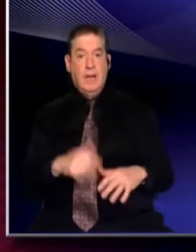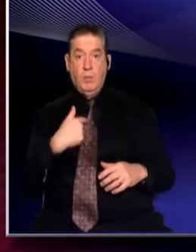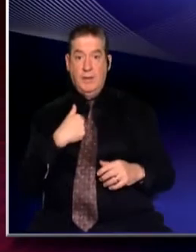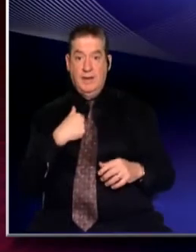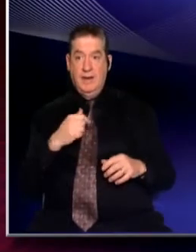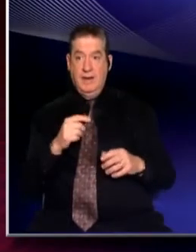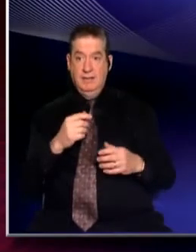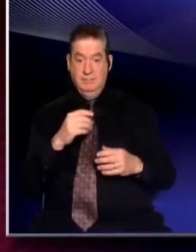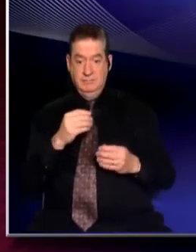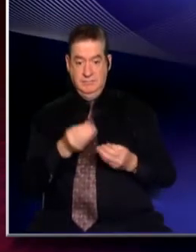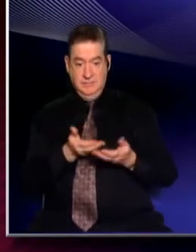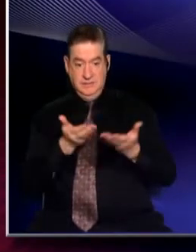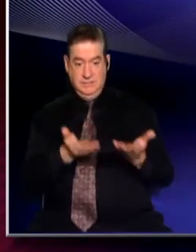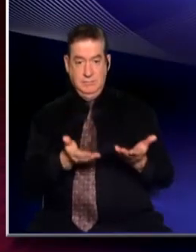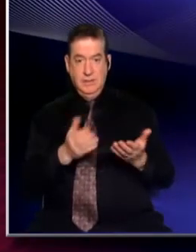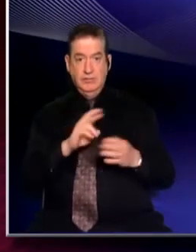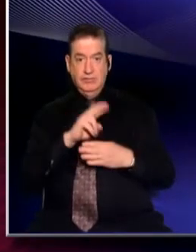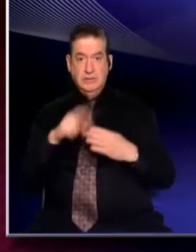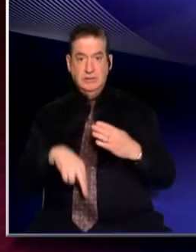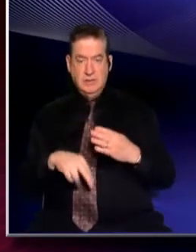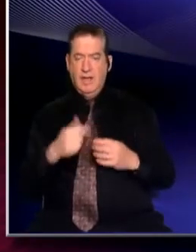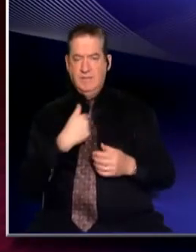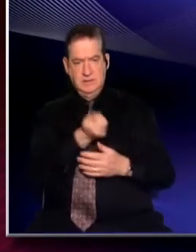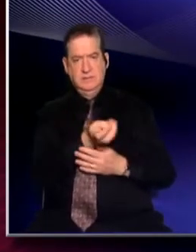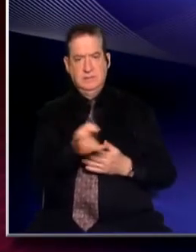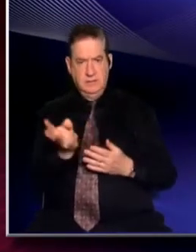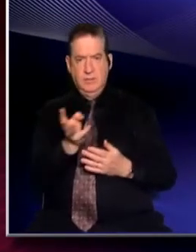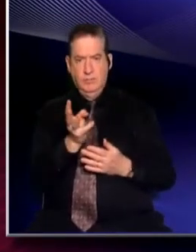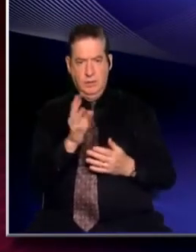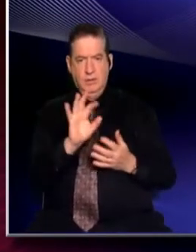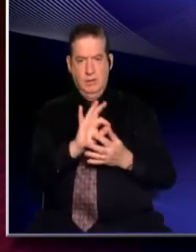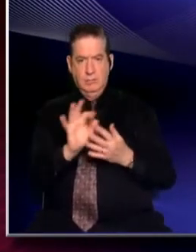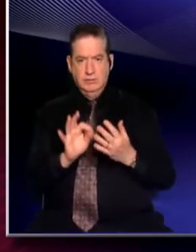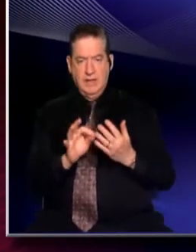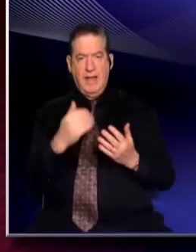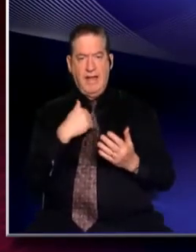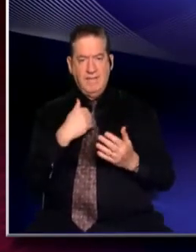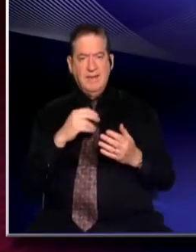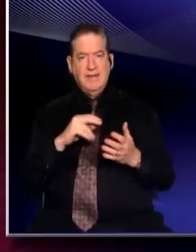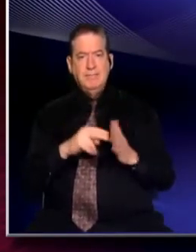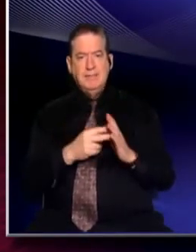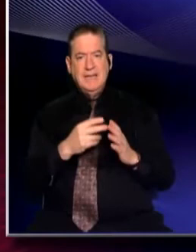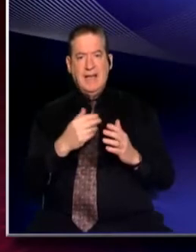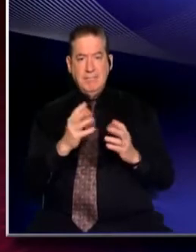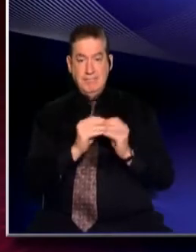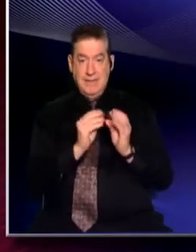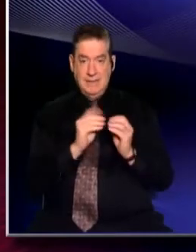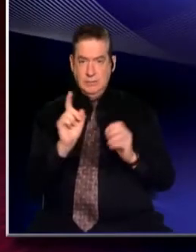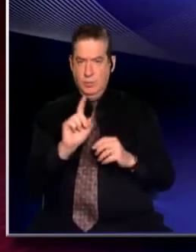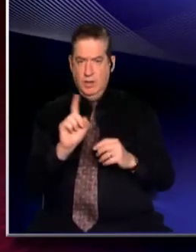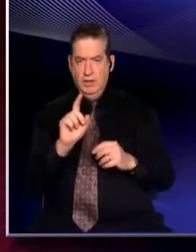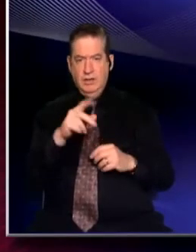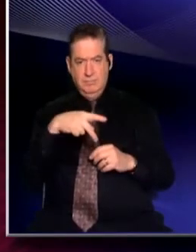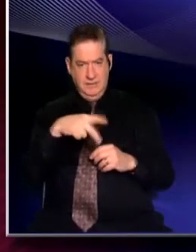options was to have, or there's several options, have meetings exclusively at PDSD, and that was chosen by 4 out of